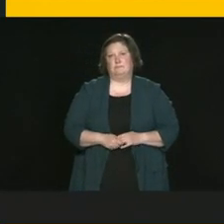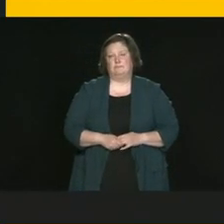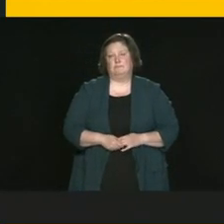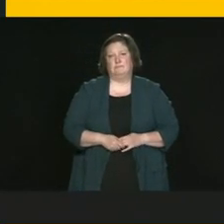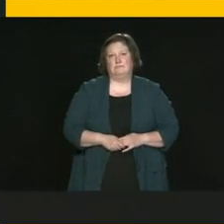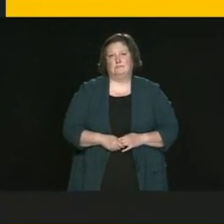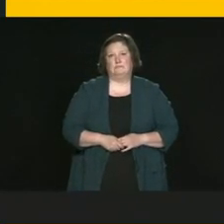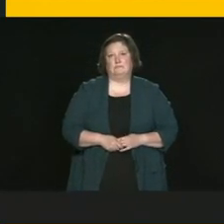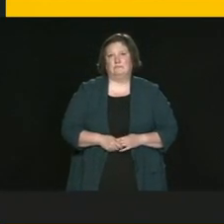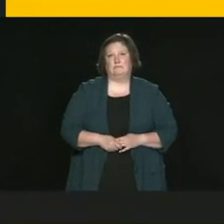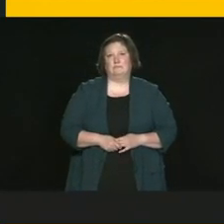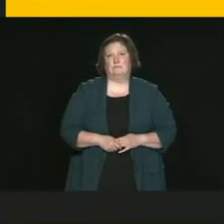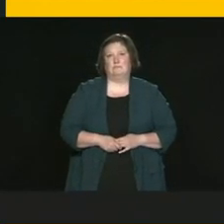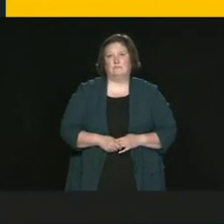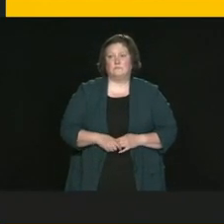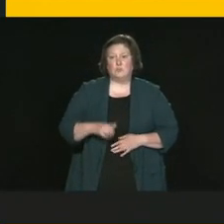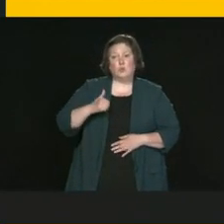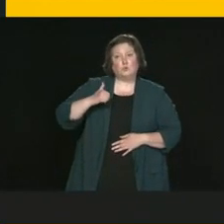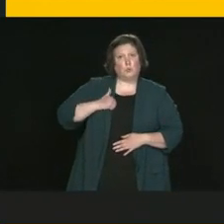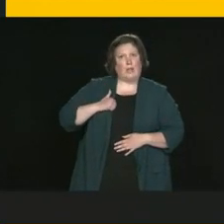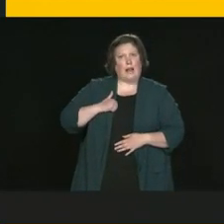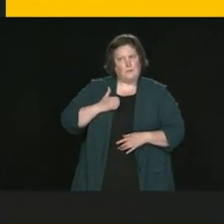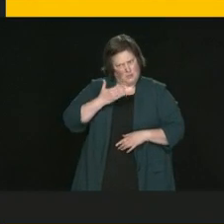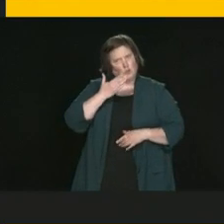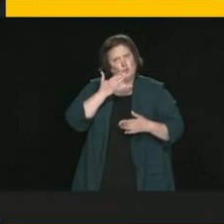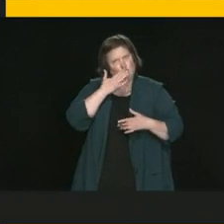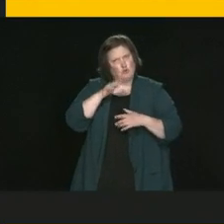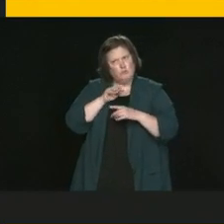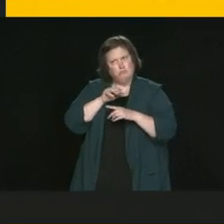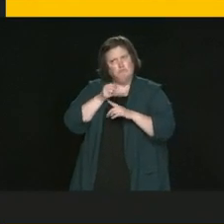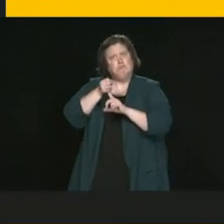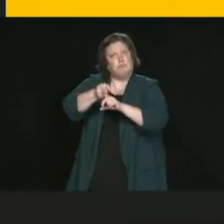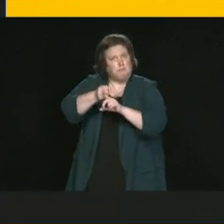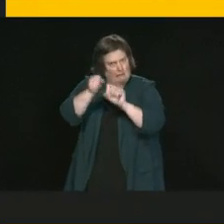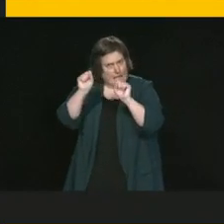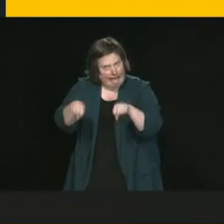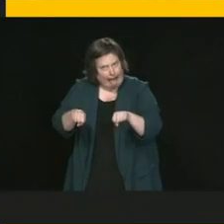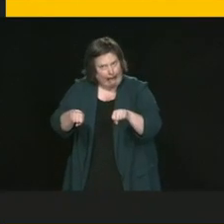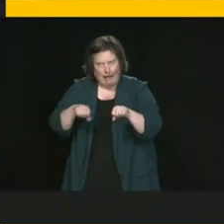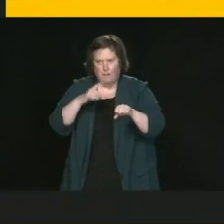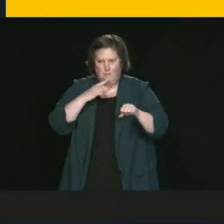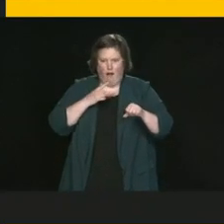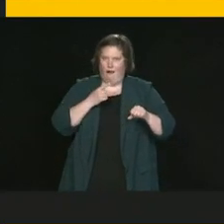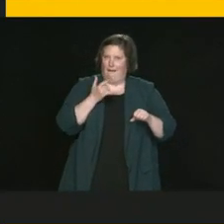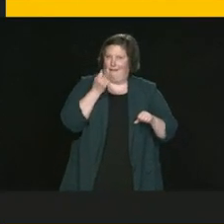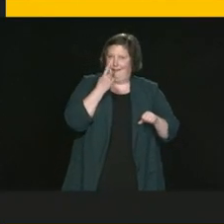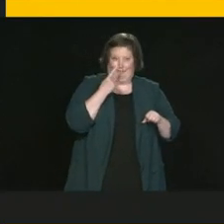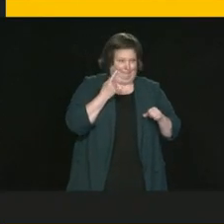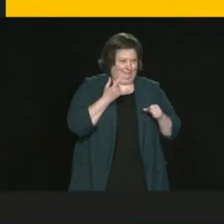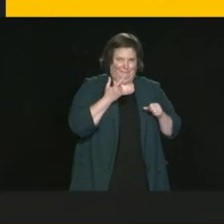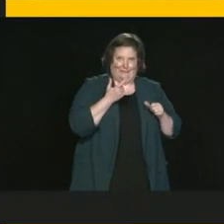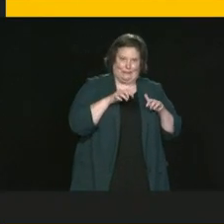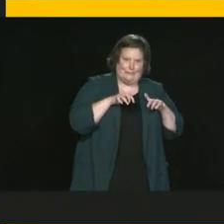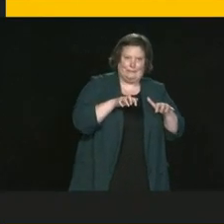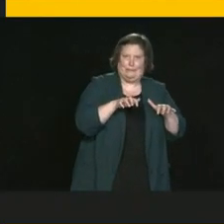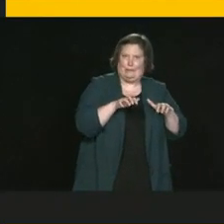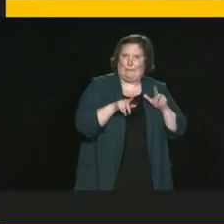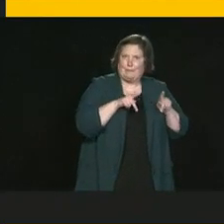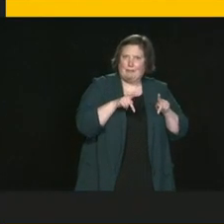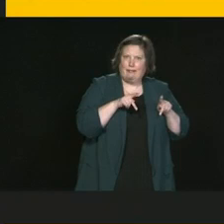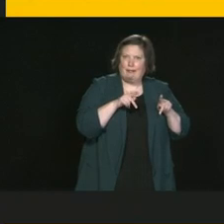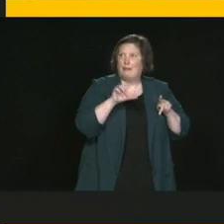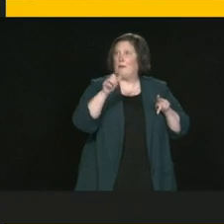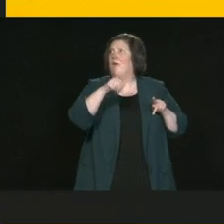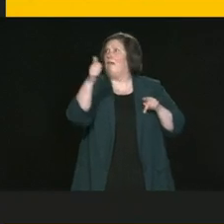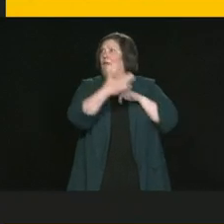our own. So this is a time when leadership on the part of countries like Canada will be extremely important on the world stage. You spoke